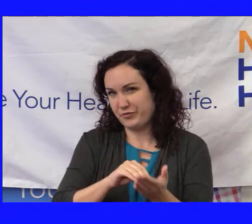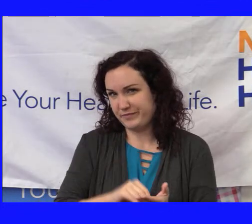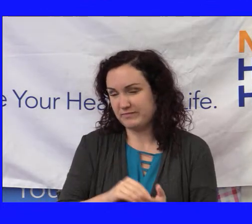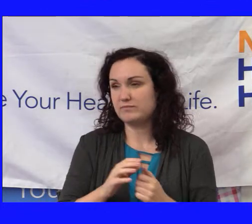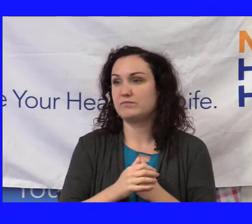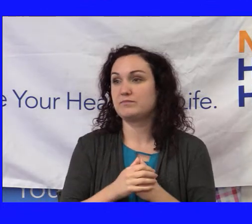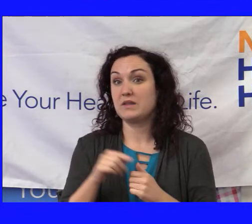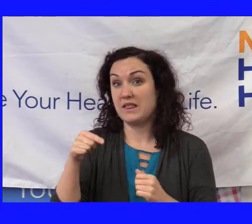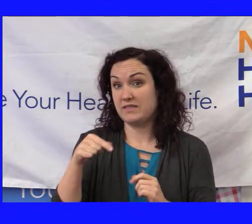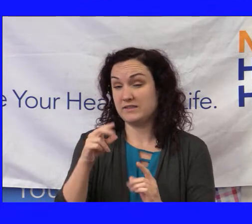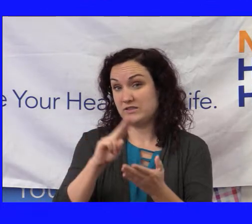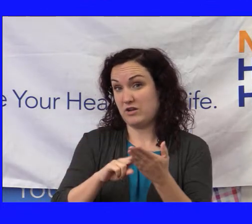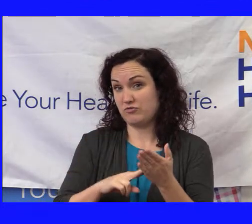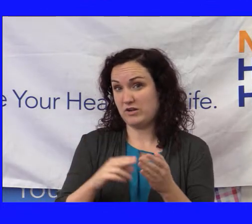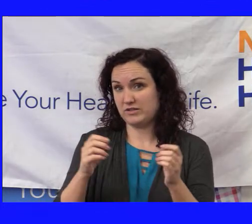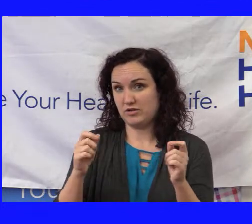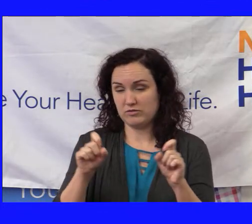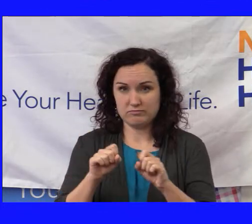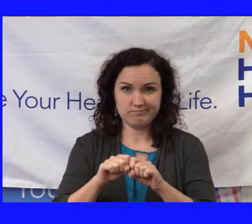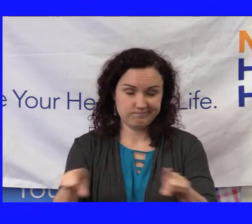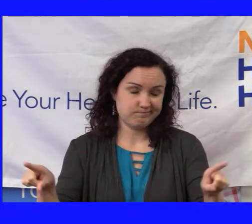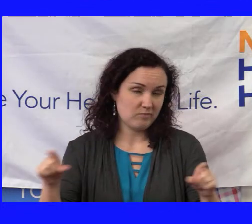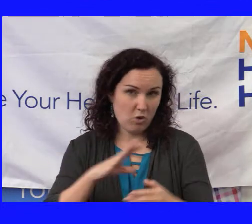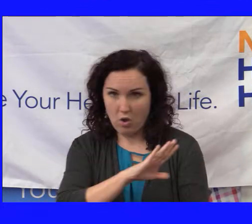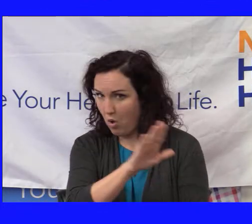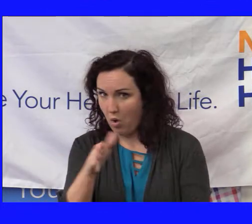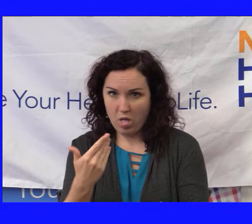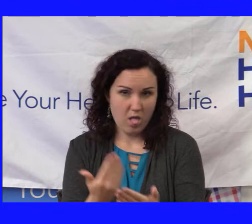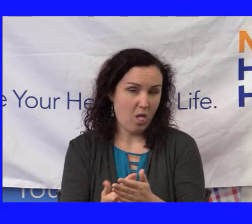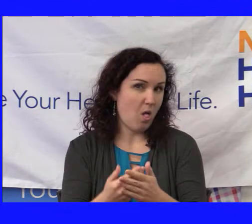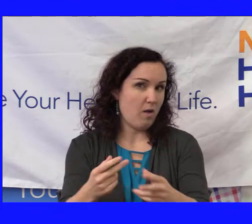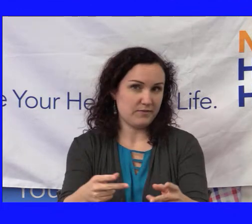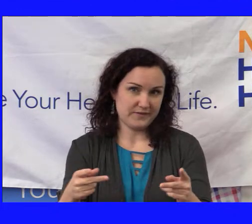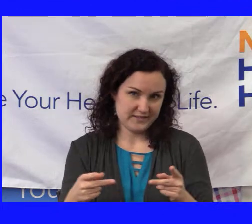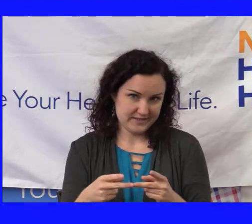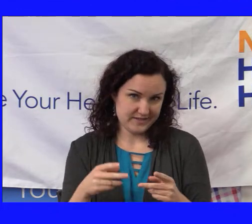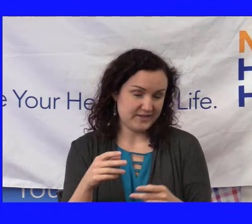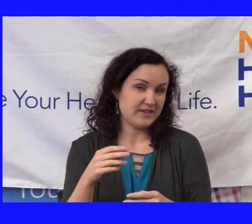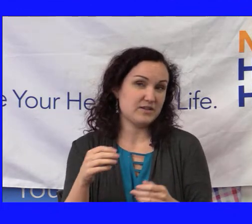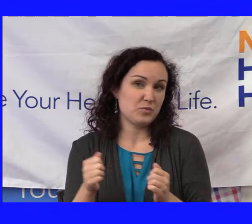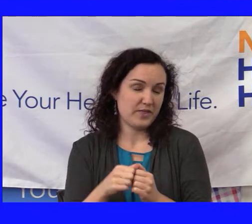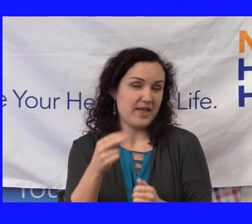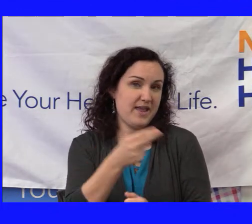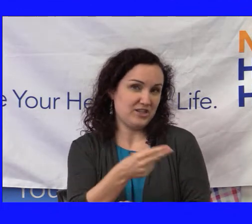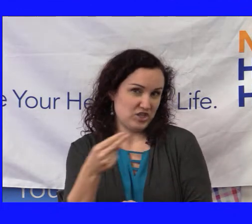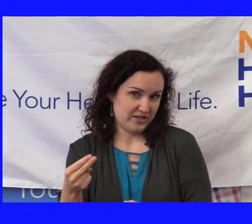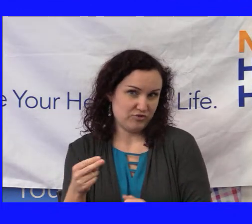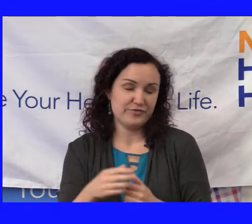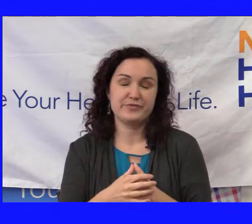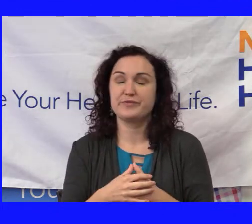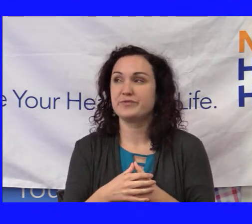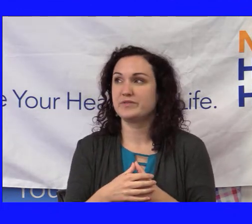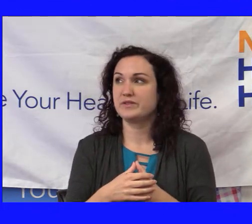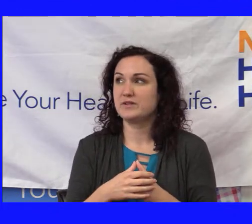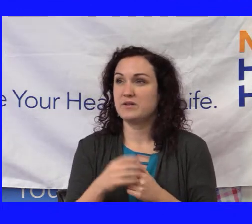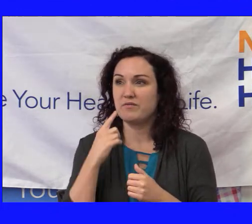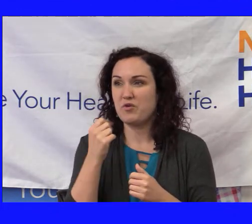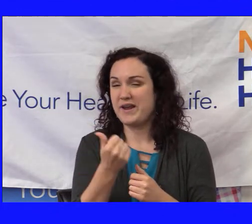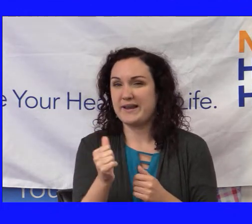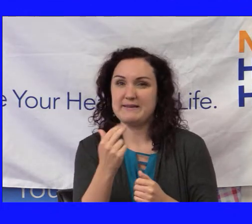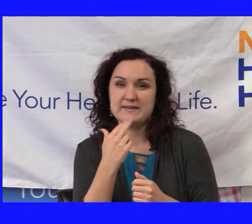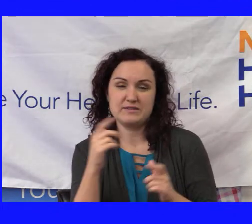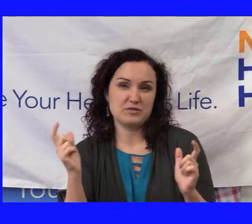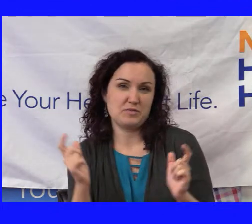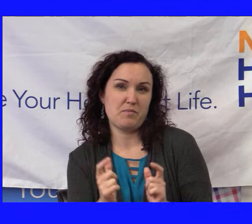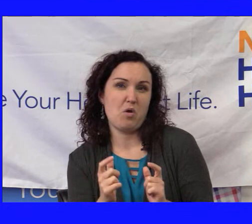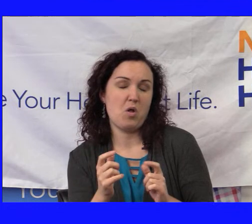These contracts are deployed across all facilities, any H&H facility that general construction is needed for, any smaller